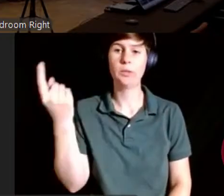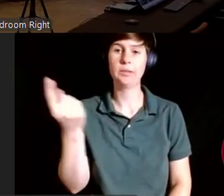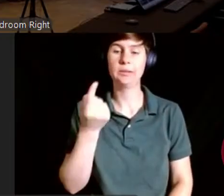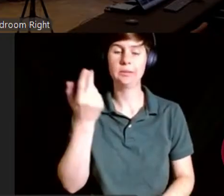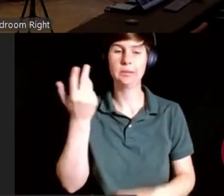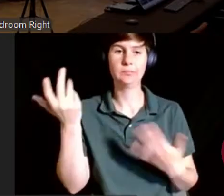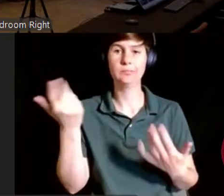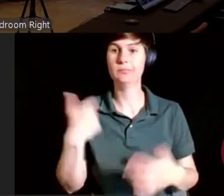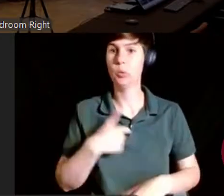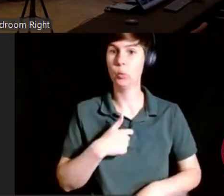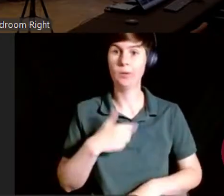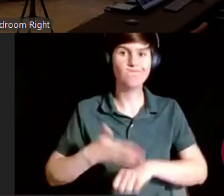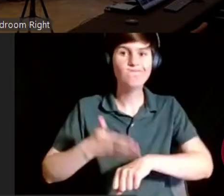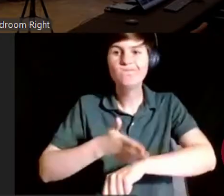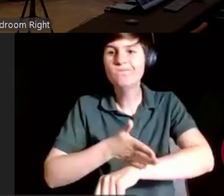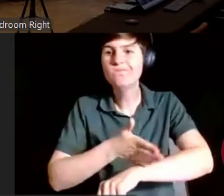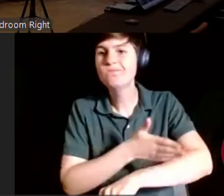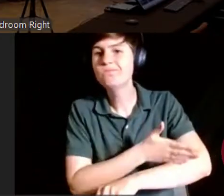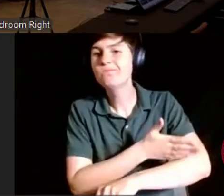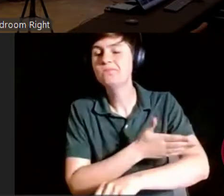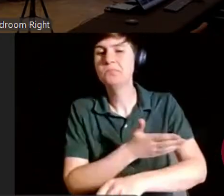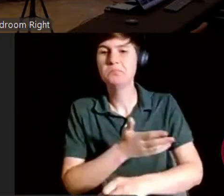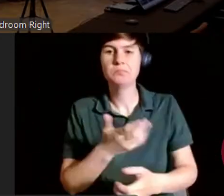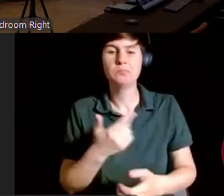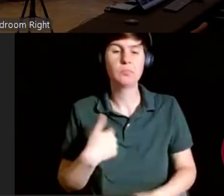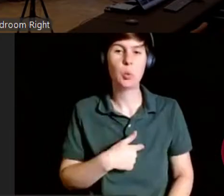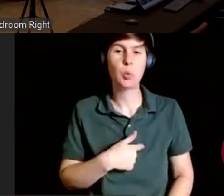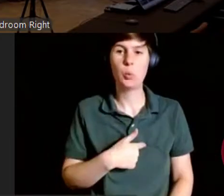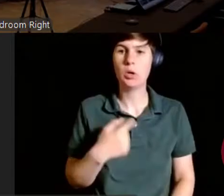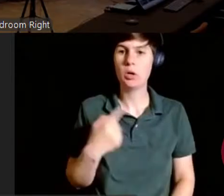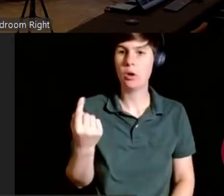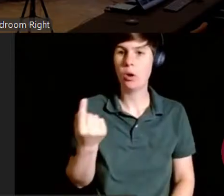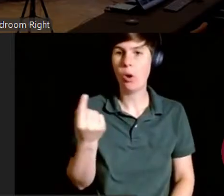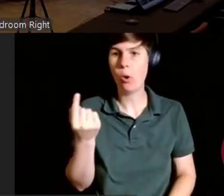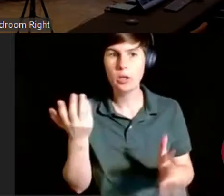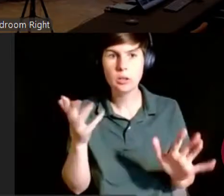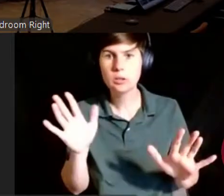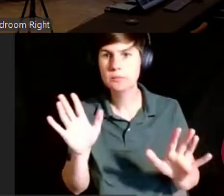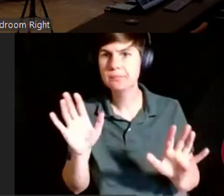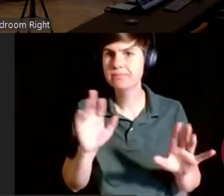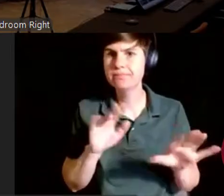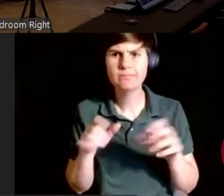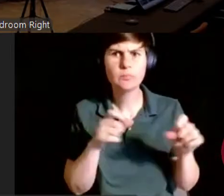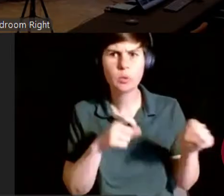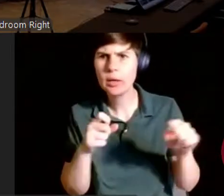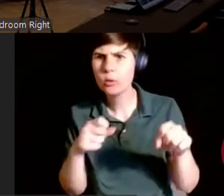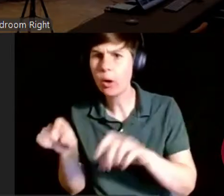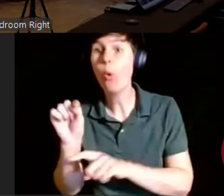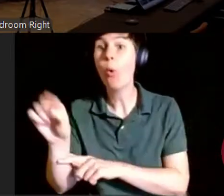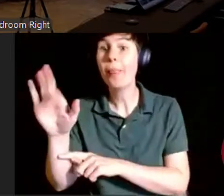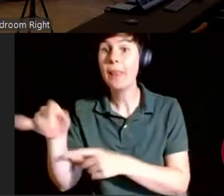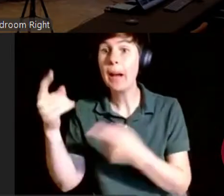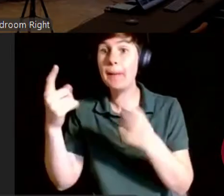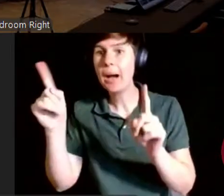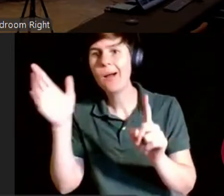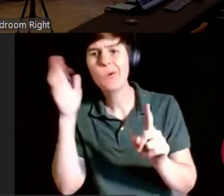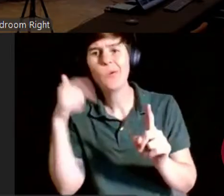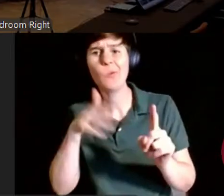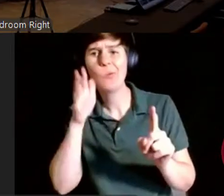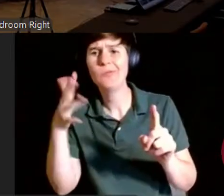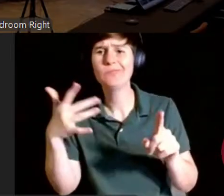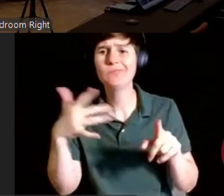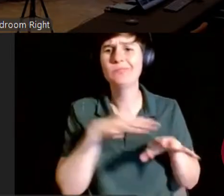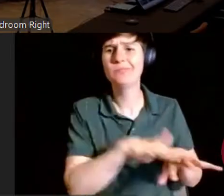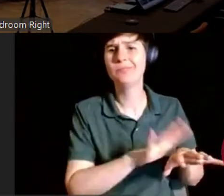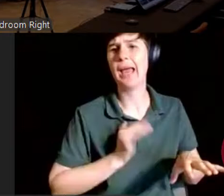we're always progressing things. Like we're always kind of continuing to try out new pieces and say, oh, this works. We're going to start incorporating it kind of into our standard